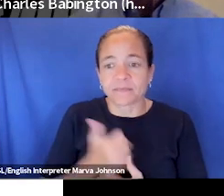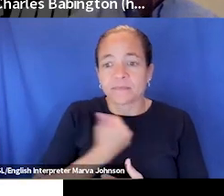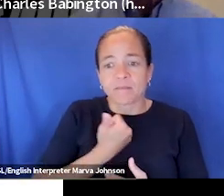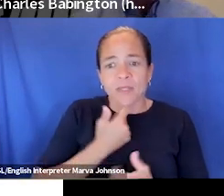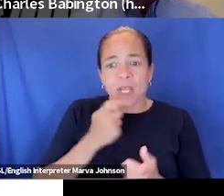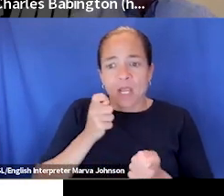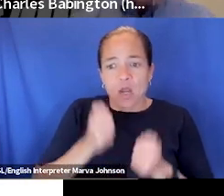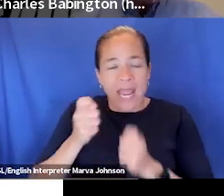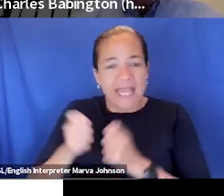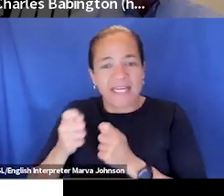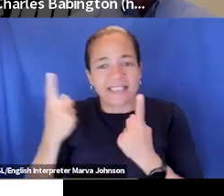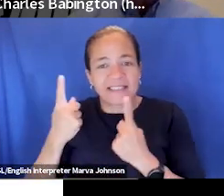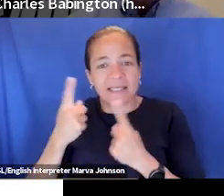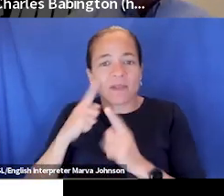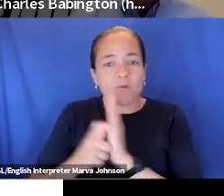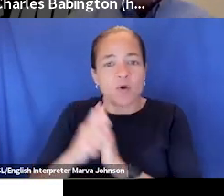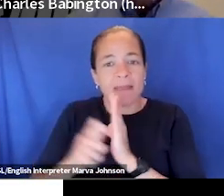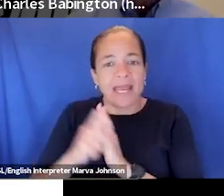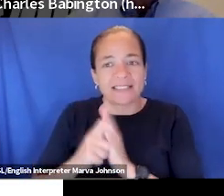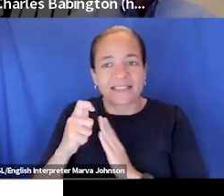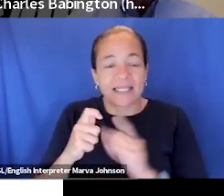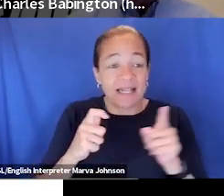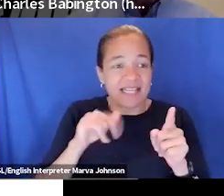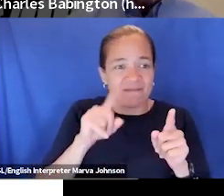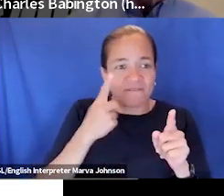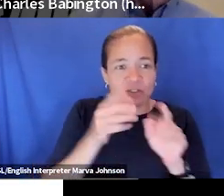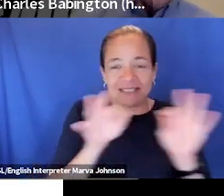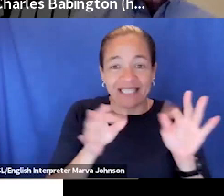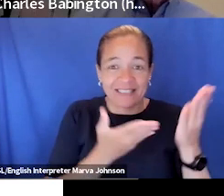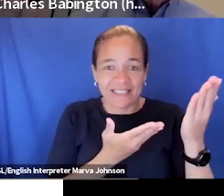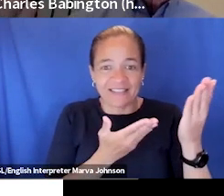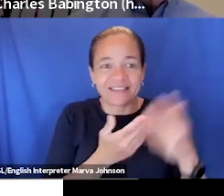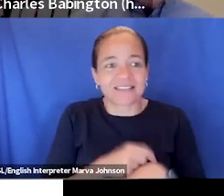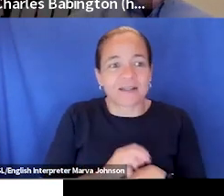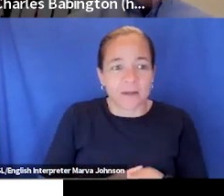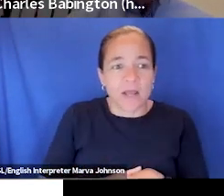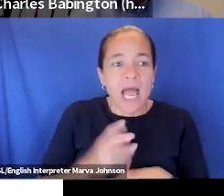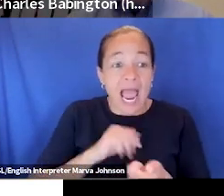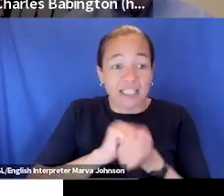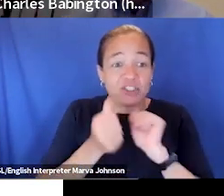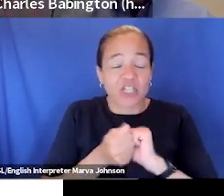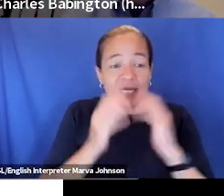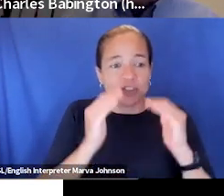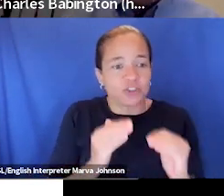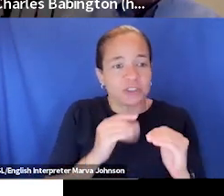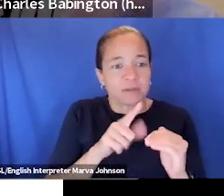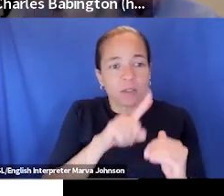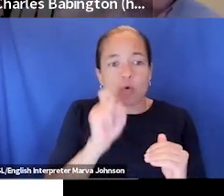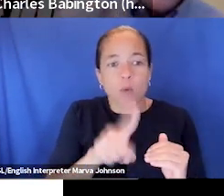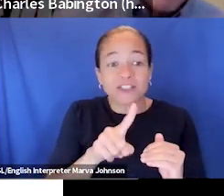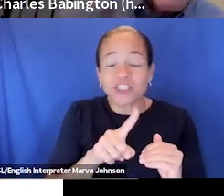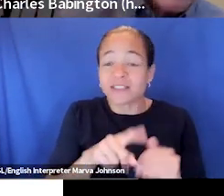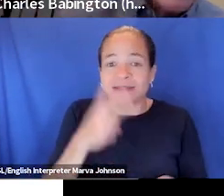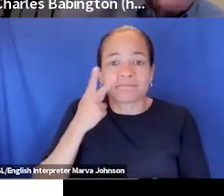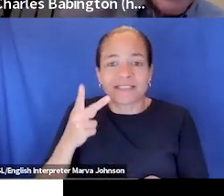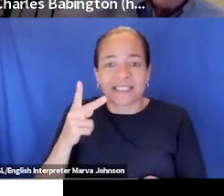magazine, sentence 1 there, and they had this. In the event you have any questions, please visit our website. I changed it to questions, see website. All